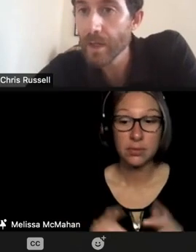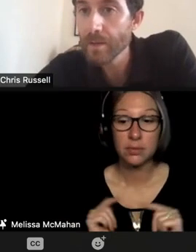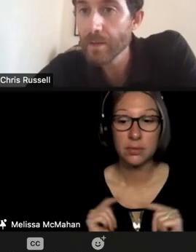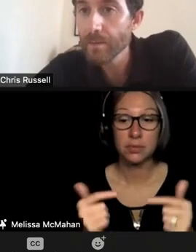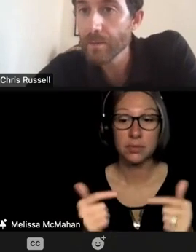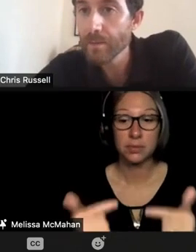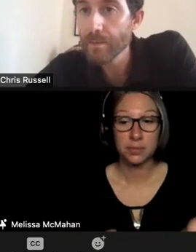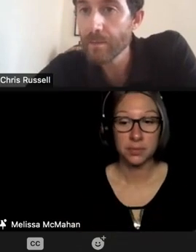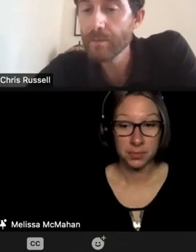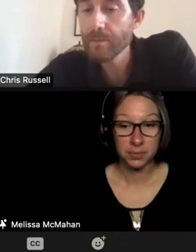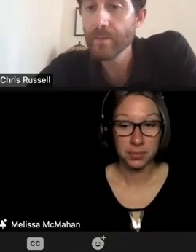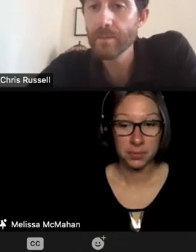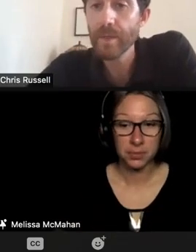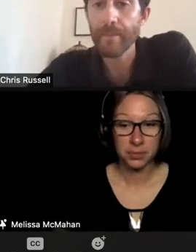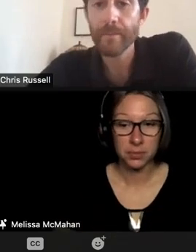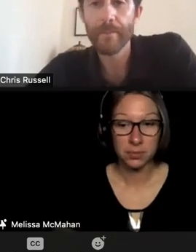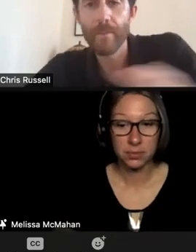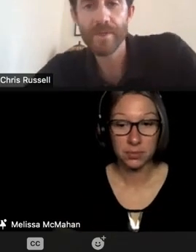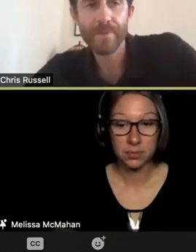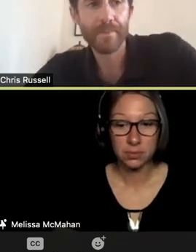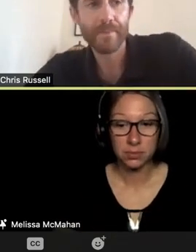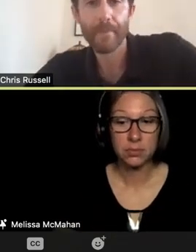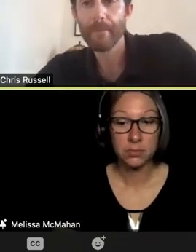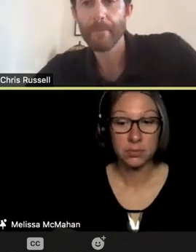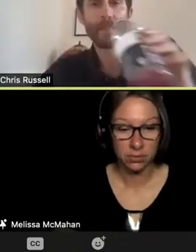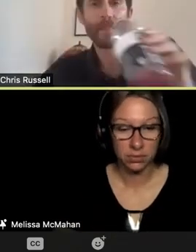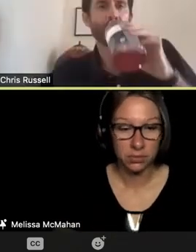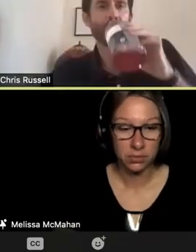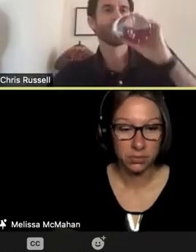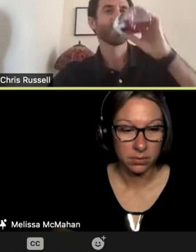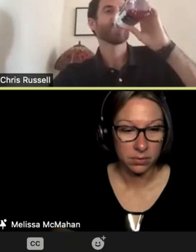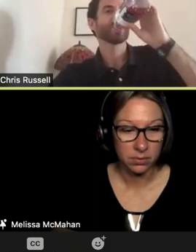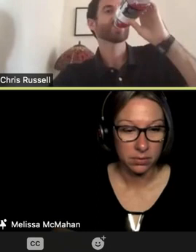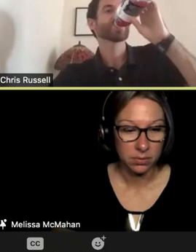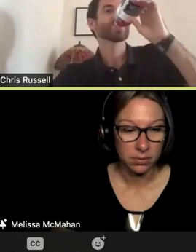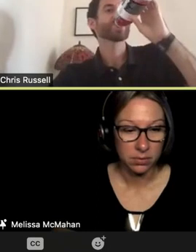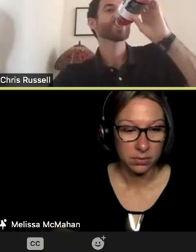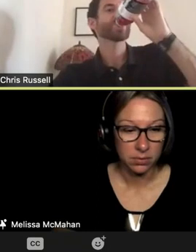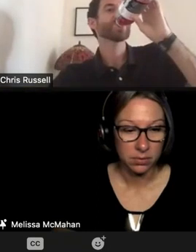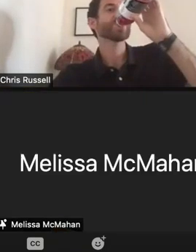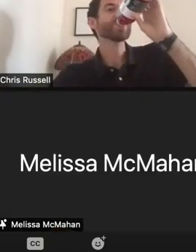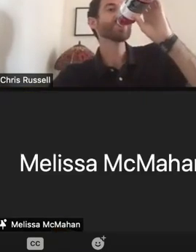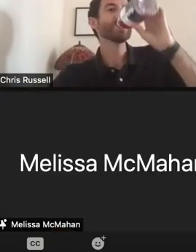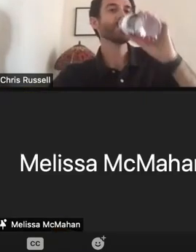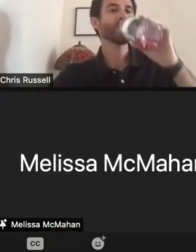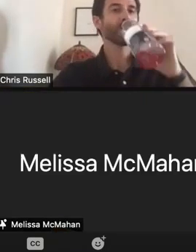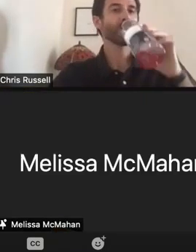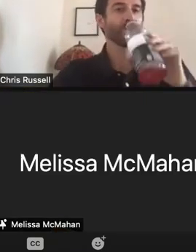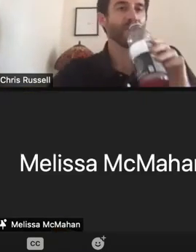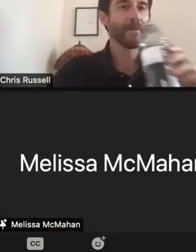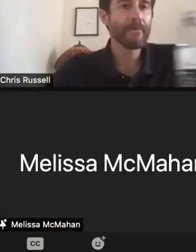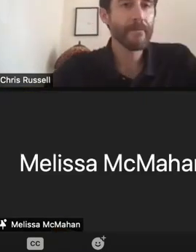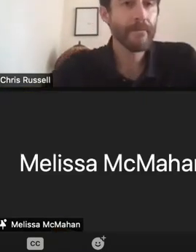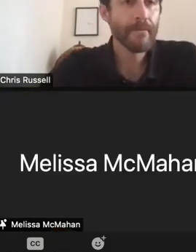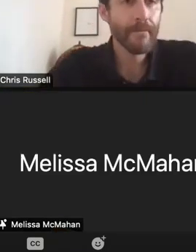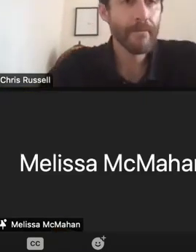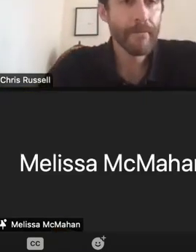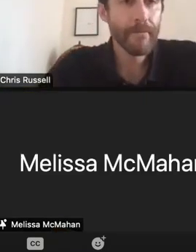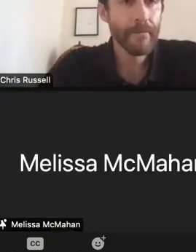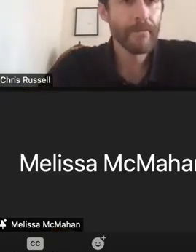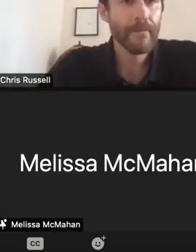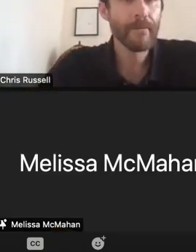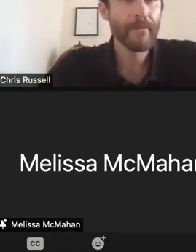Chris, did you see there's a good question in the chat box? Yeah. Was it? What if a phase 1 child has no intentional